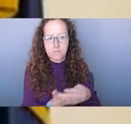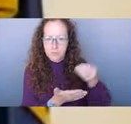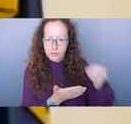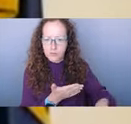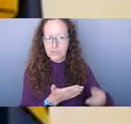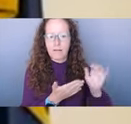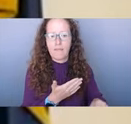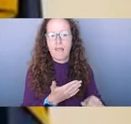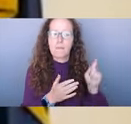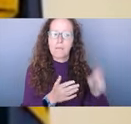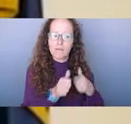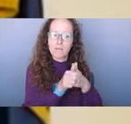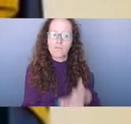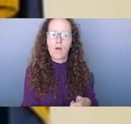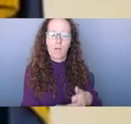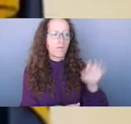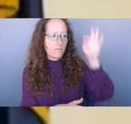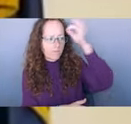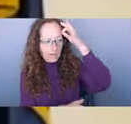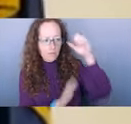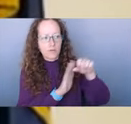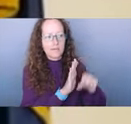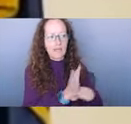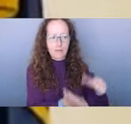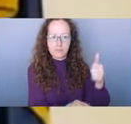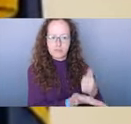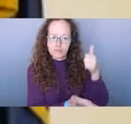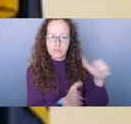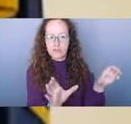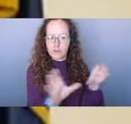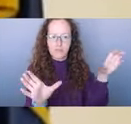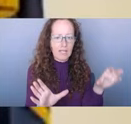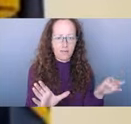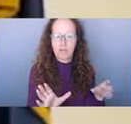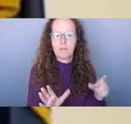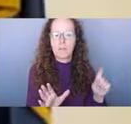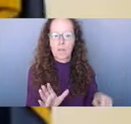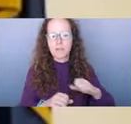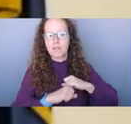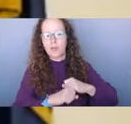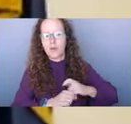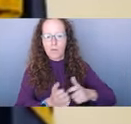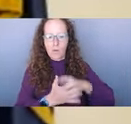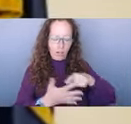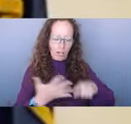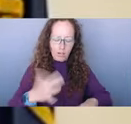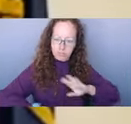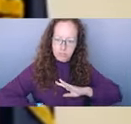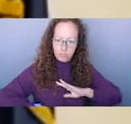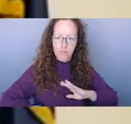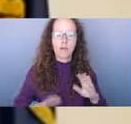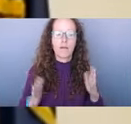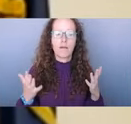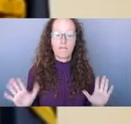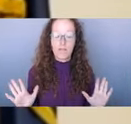meets all of those security requirements before we would procure it. But yes, after we go through and we contract with, we'll have them